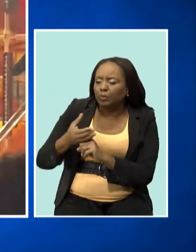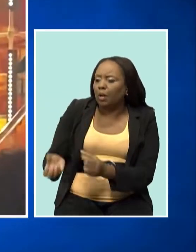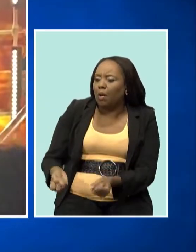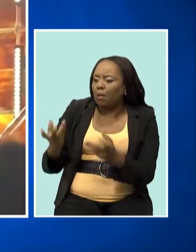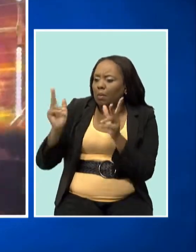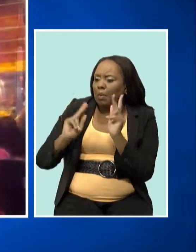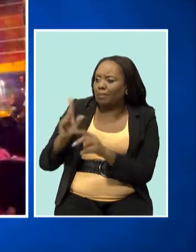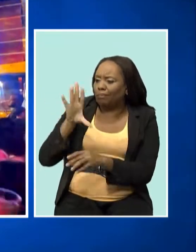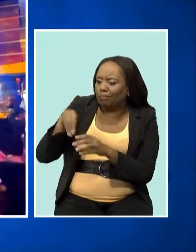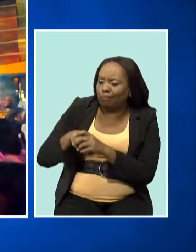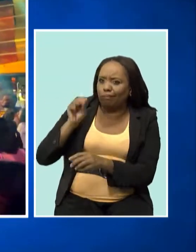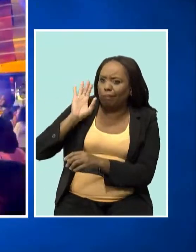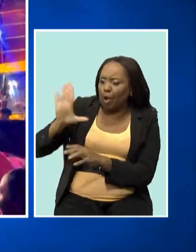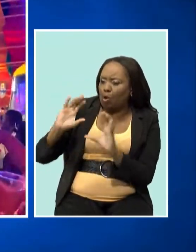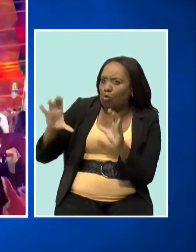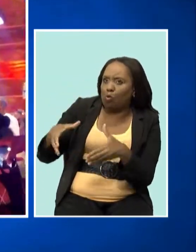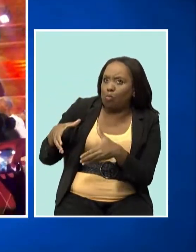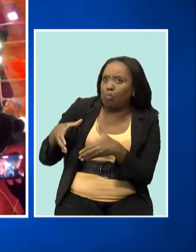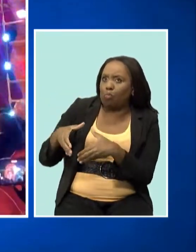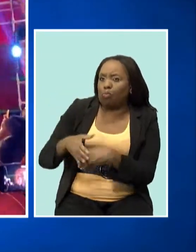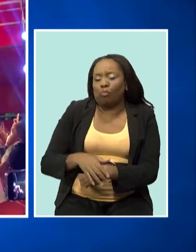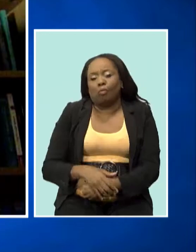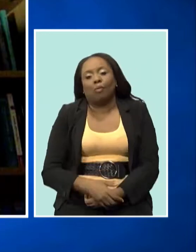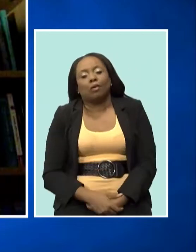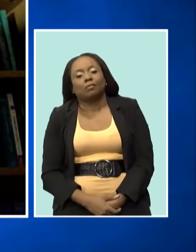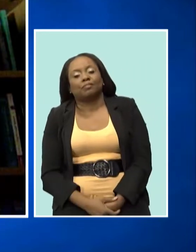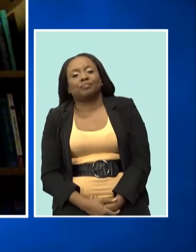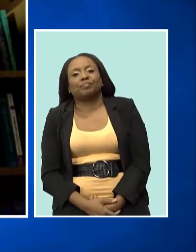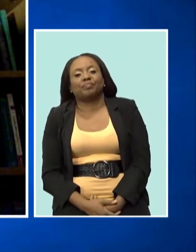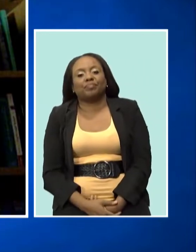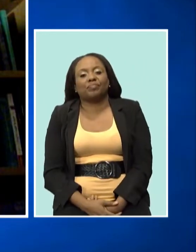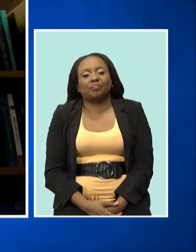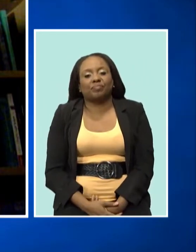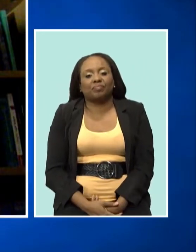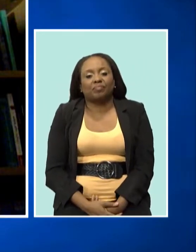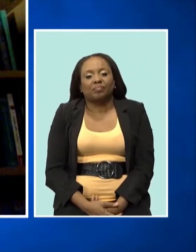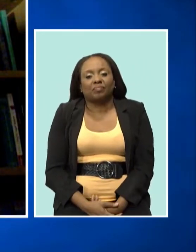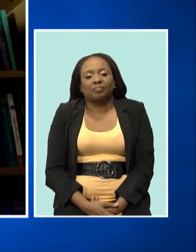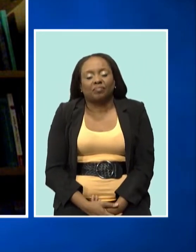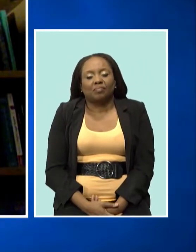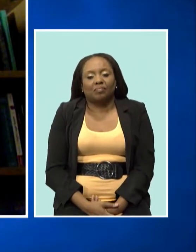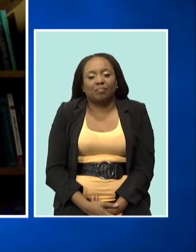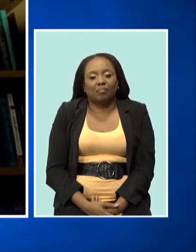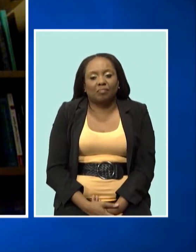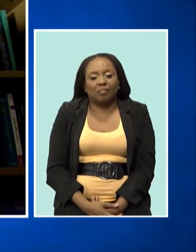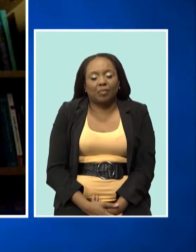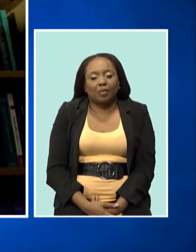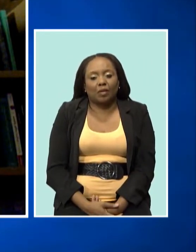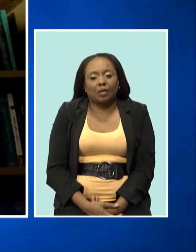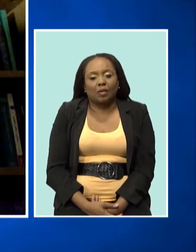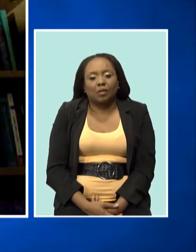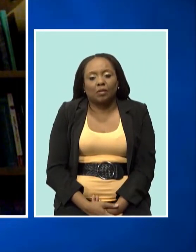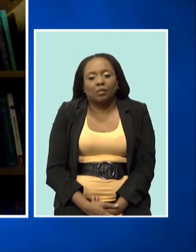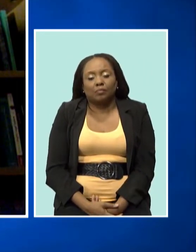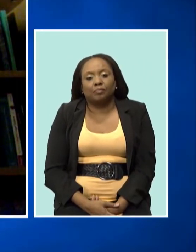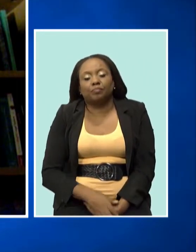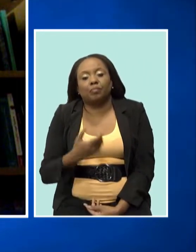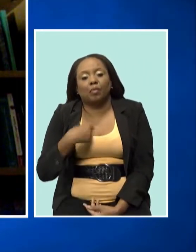Vida Barbados, with the lead designer being Janelle Jin Ford, she's a Barbadian lady living in Trinidad, and she's a fashion